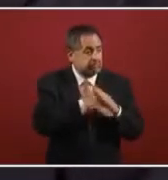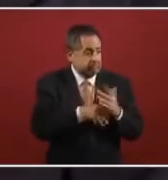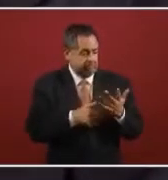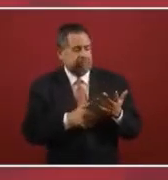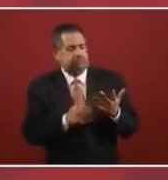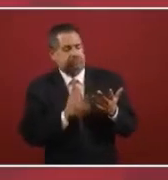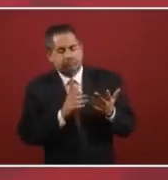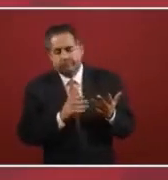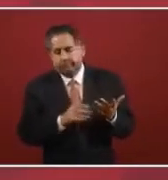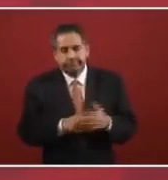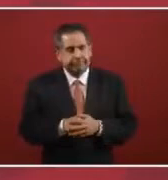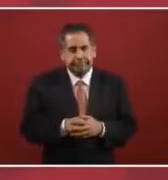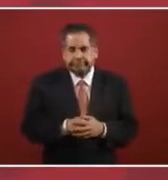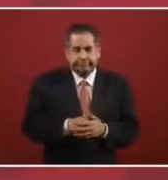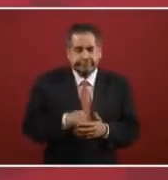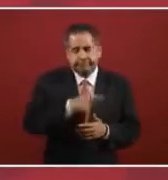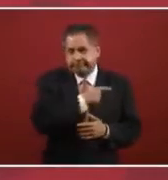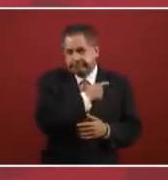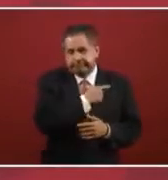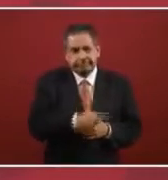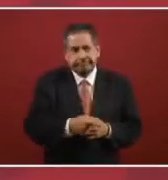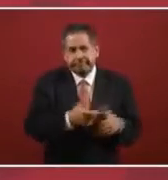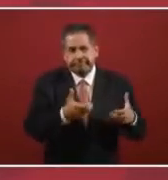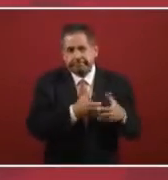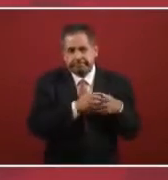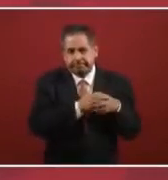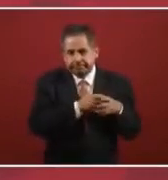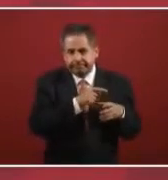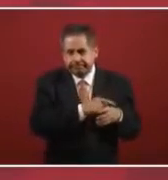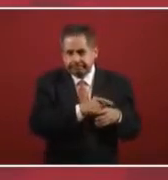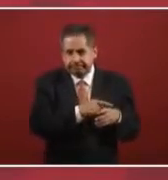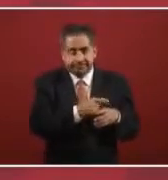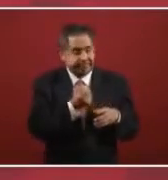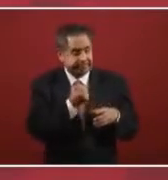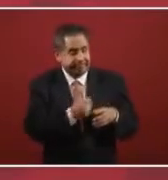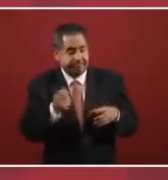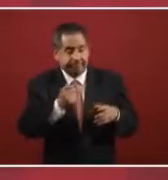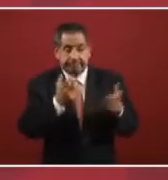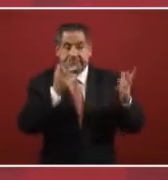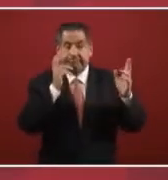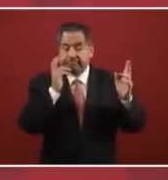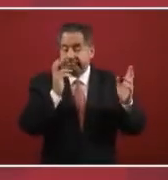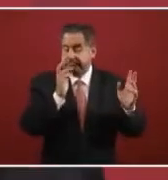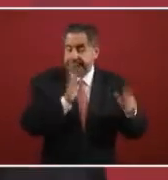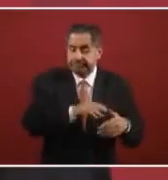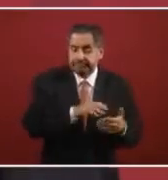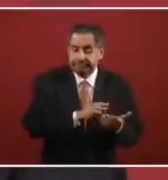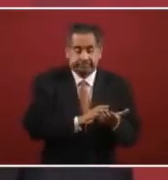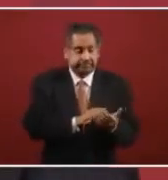thought they created in these last years. How efficient.